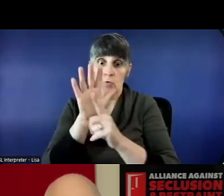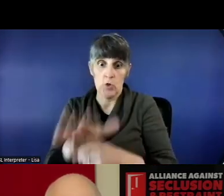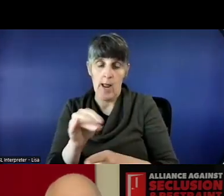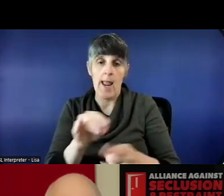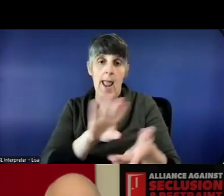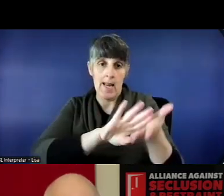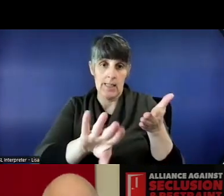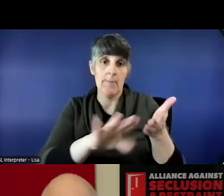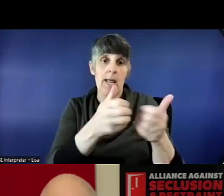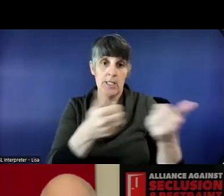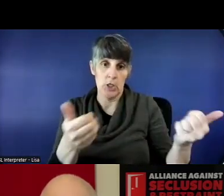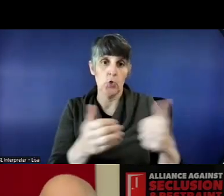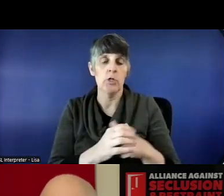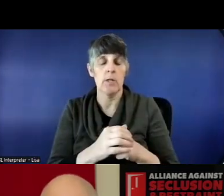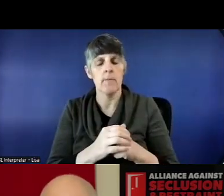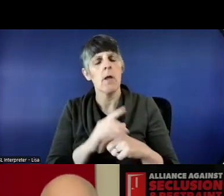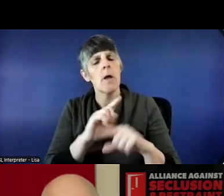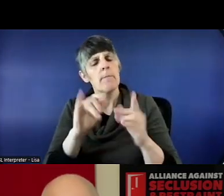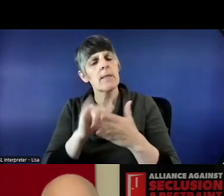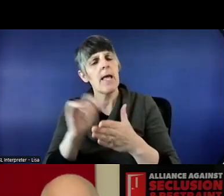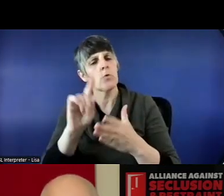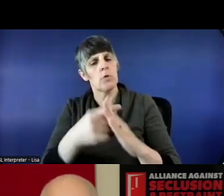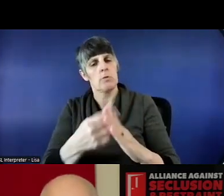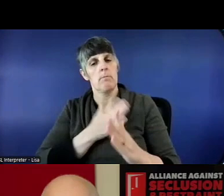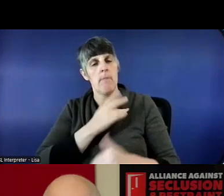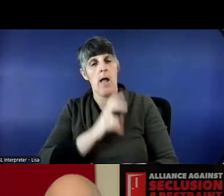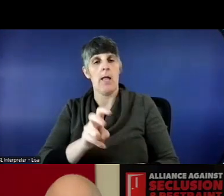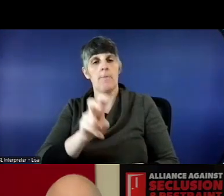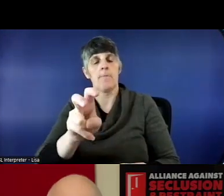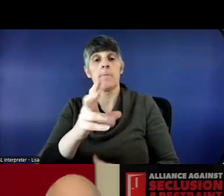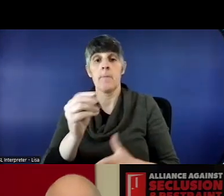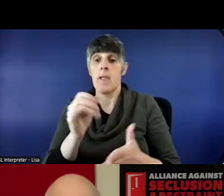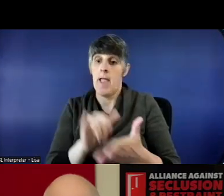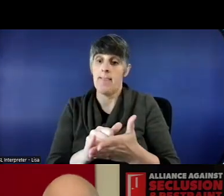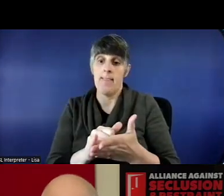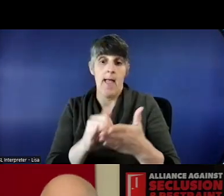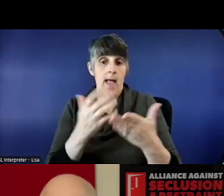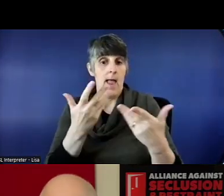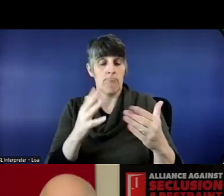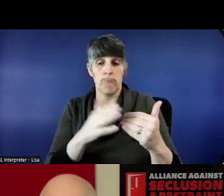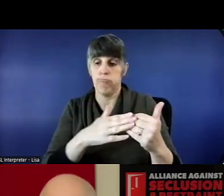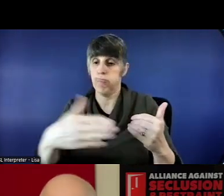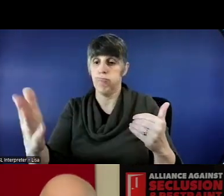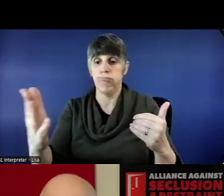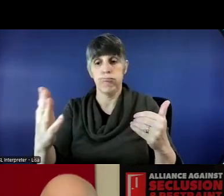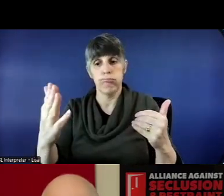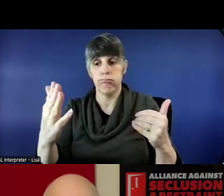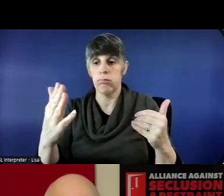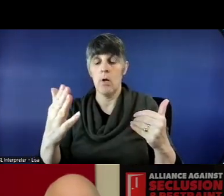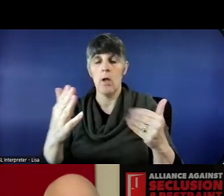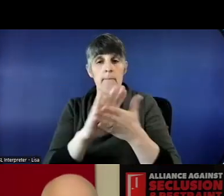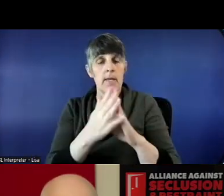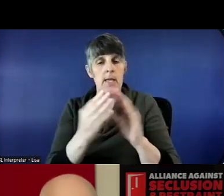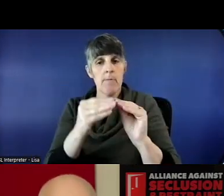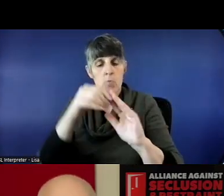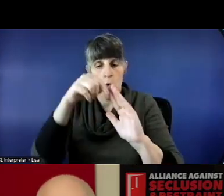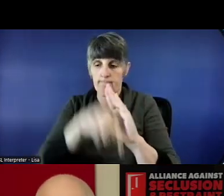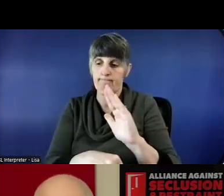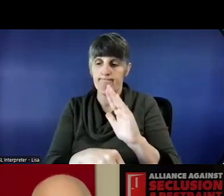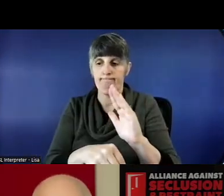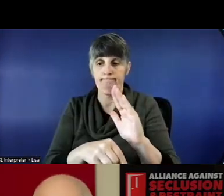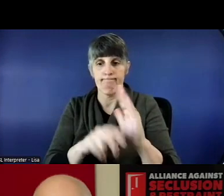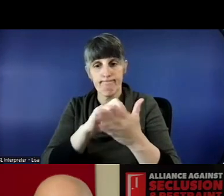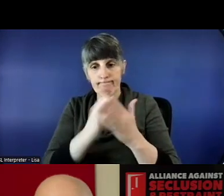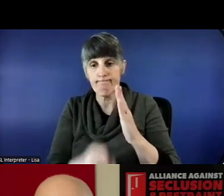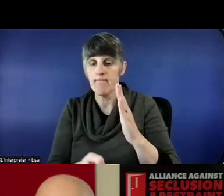eliminating seclusion. But that's what started my journey. And that from there went into kind of a deeper dive